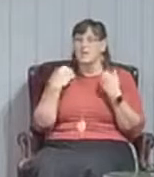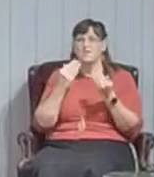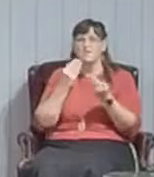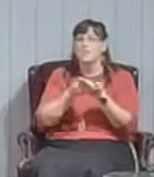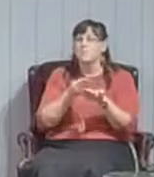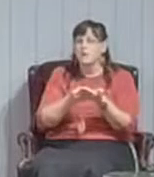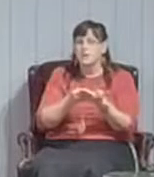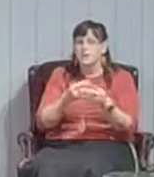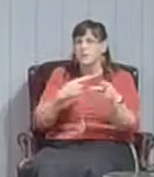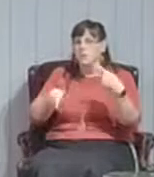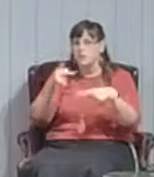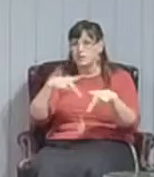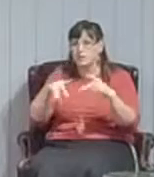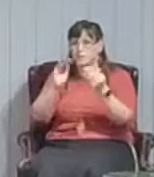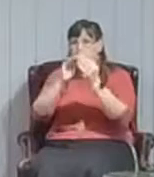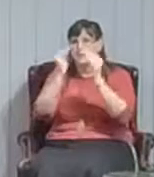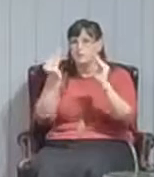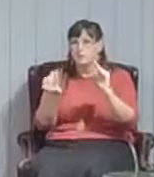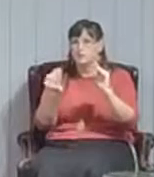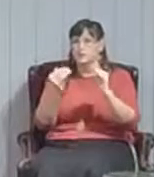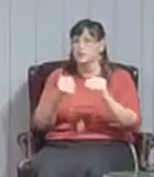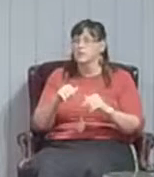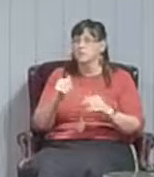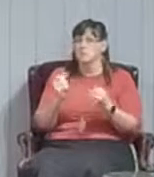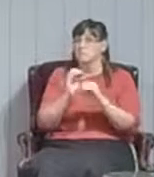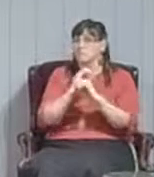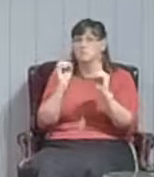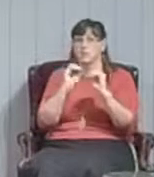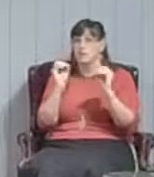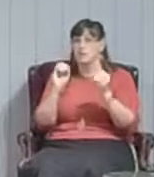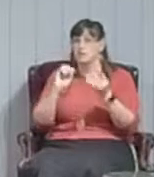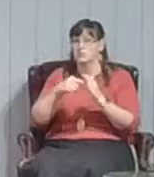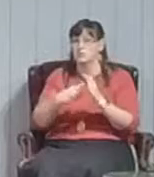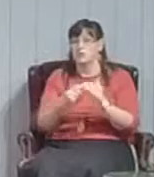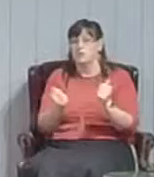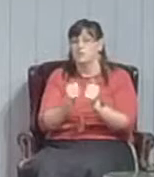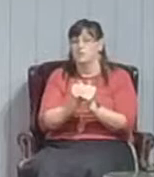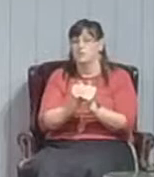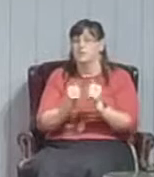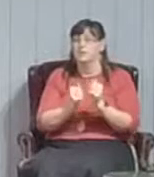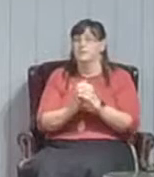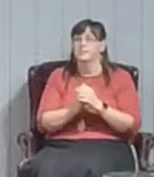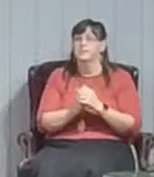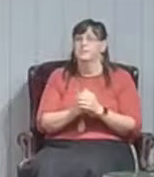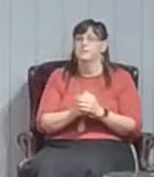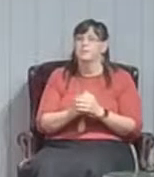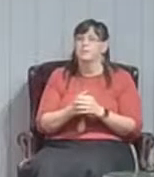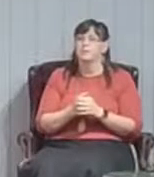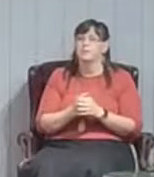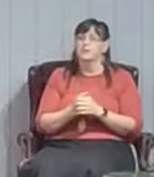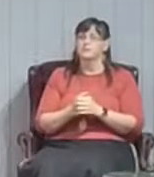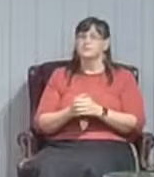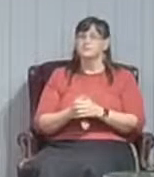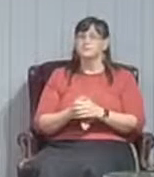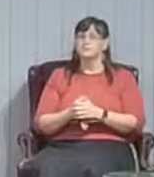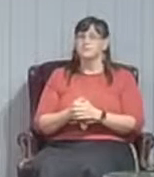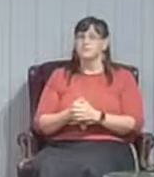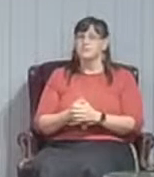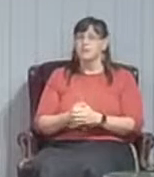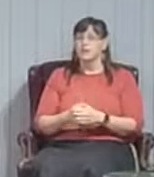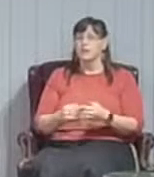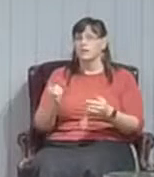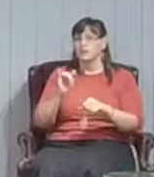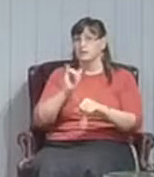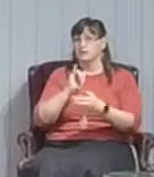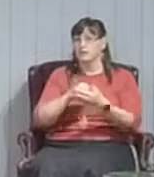doesn't have people, he doesn't have a building. He didn't have anything, and to get started with, you know, resources. We didn't, in the day when